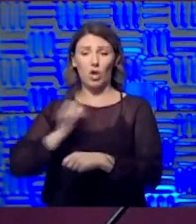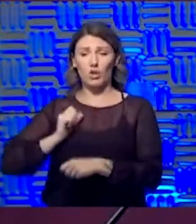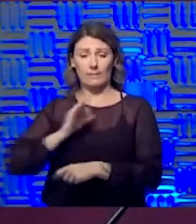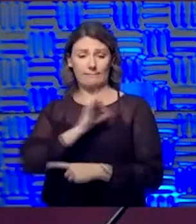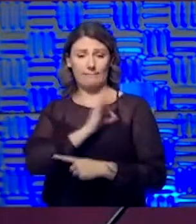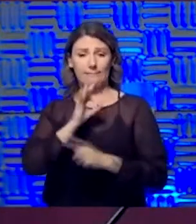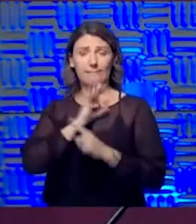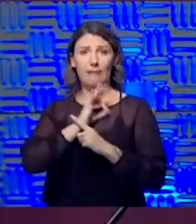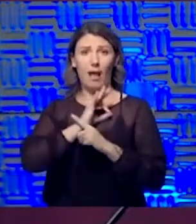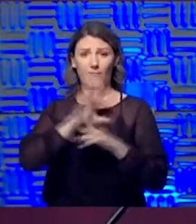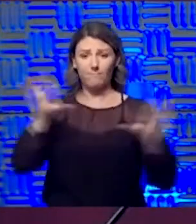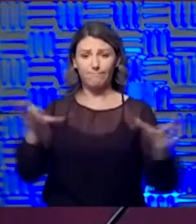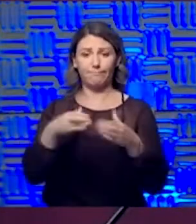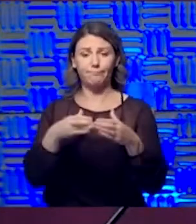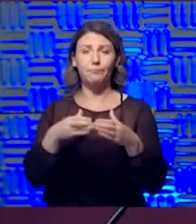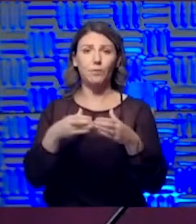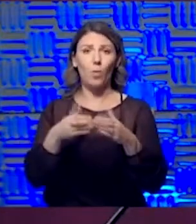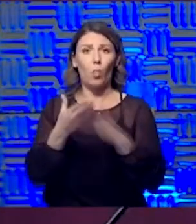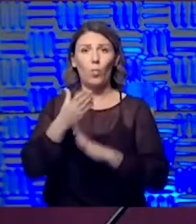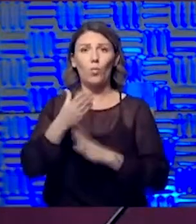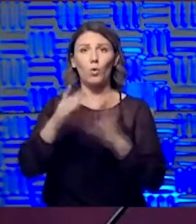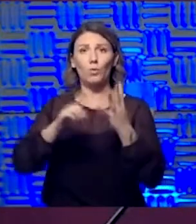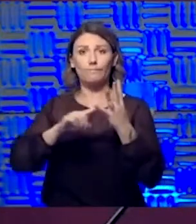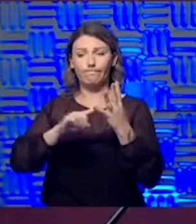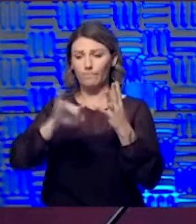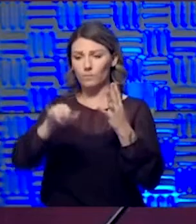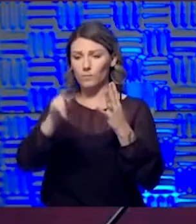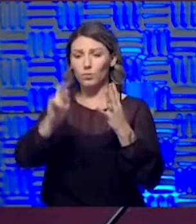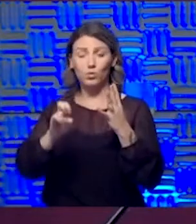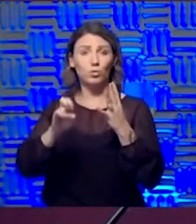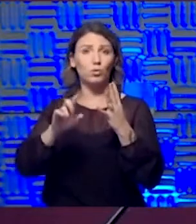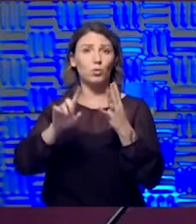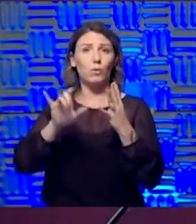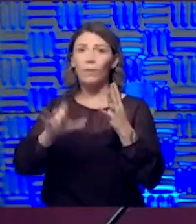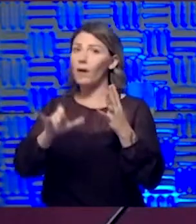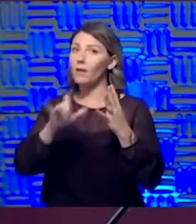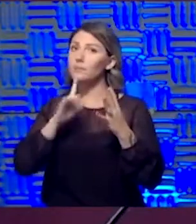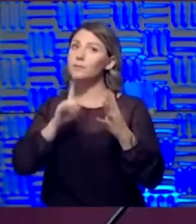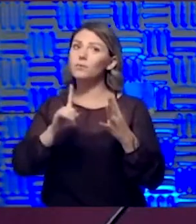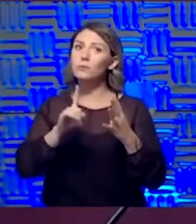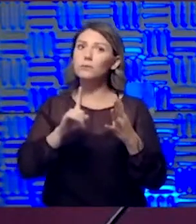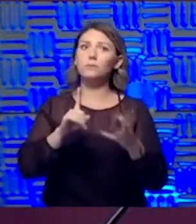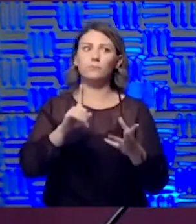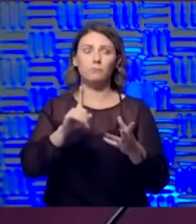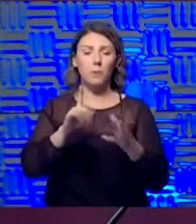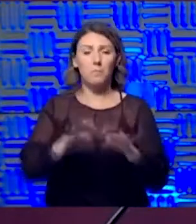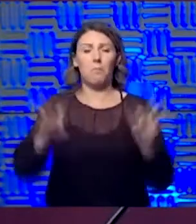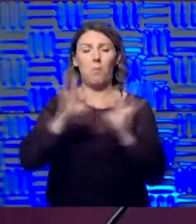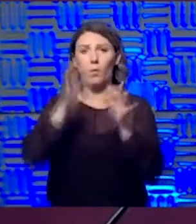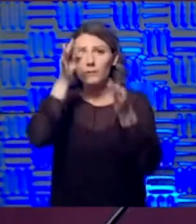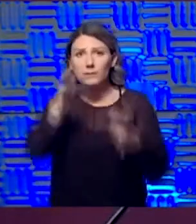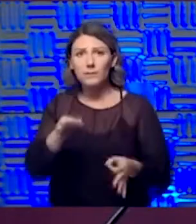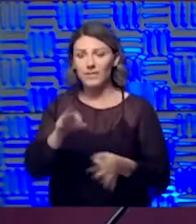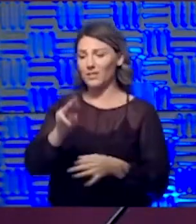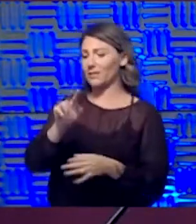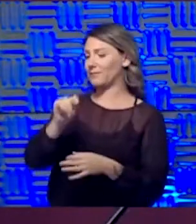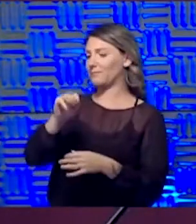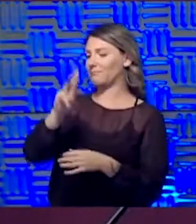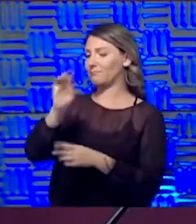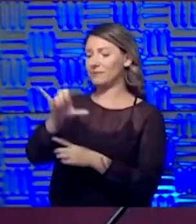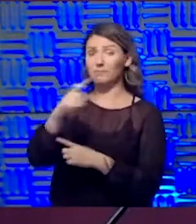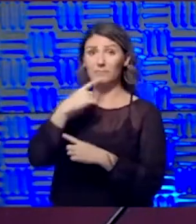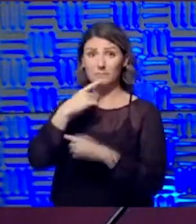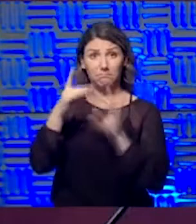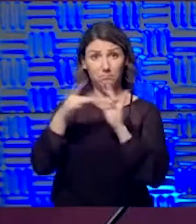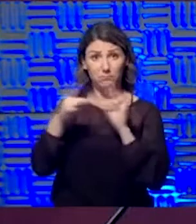pay perspective through the end of June. That is a very conscious decision that we're doing because, as Tammy said, we have 500 patients in the hospital right